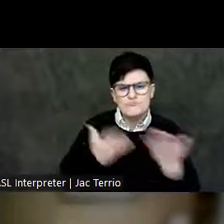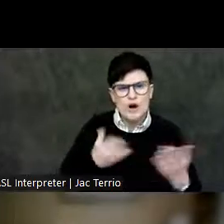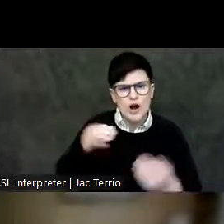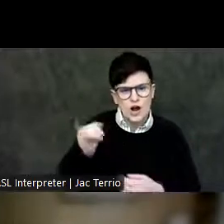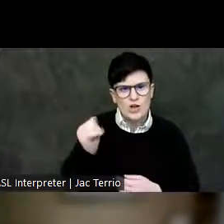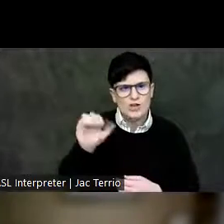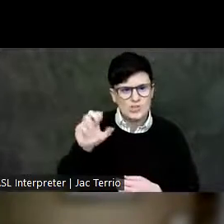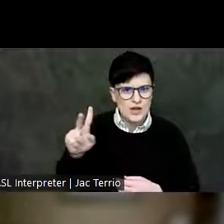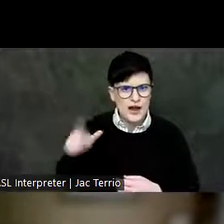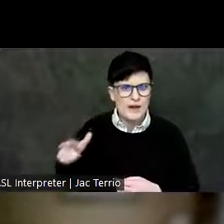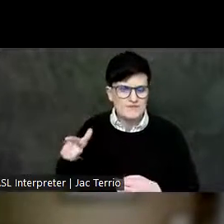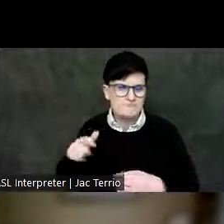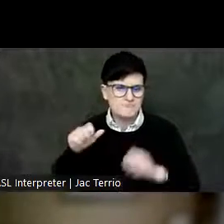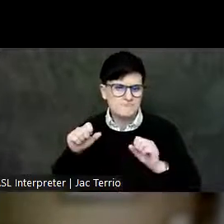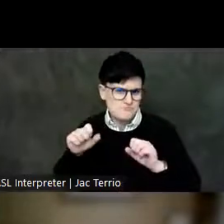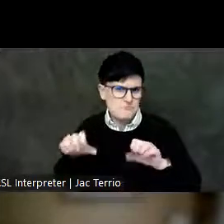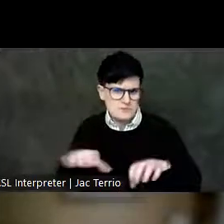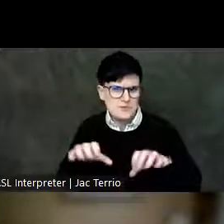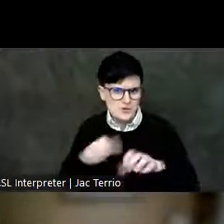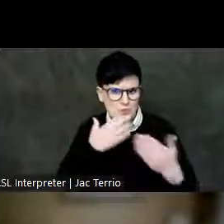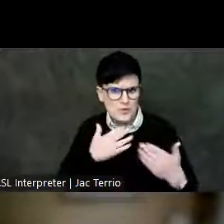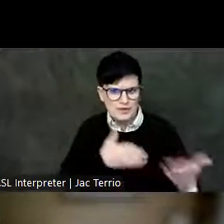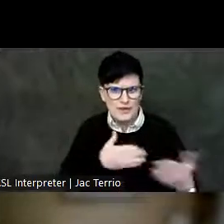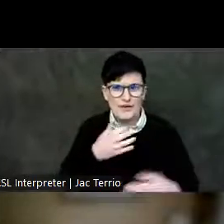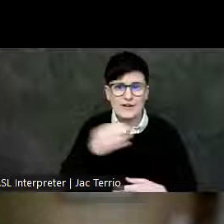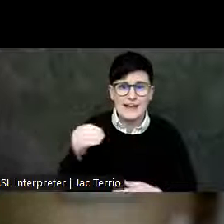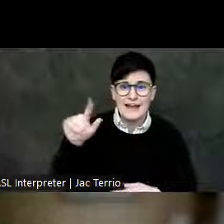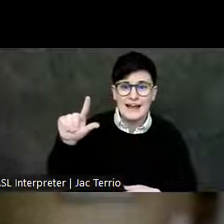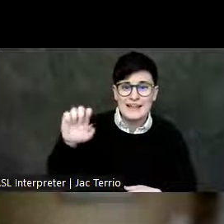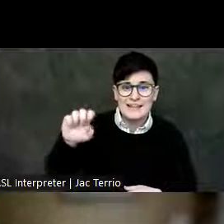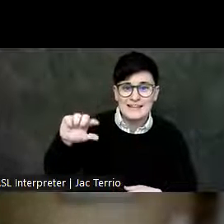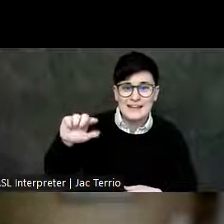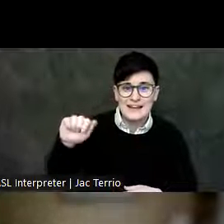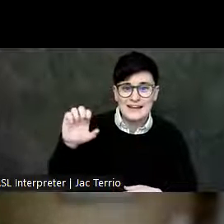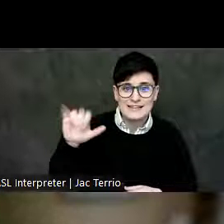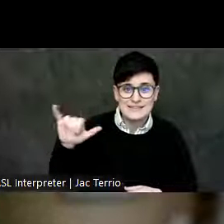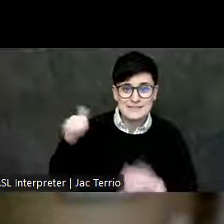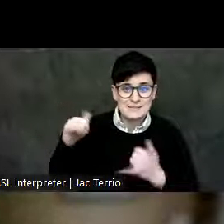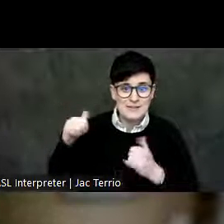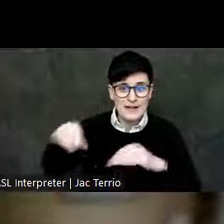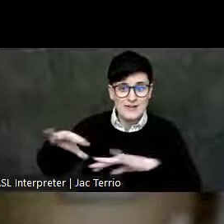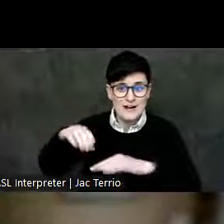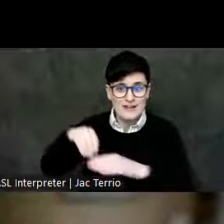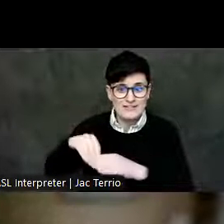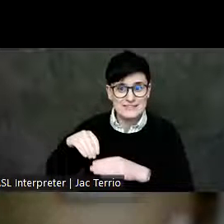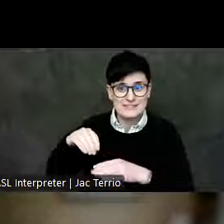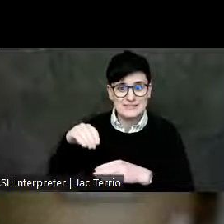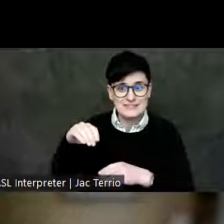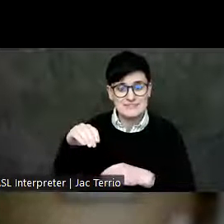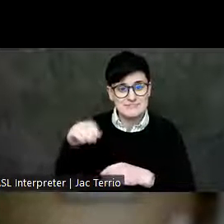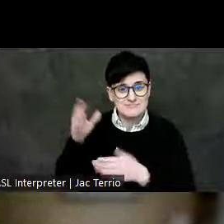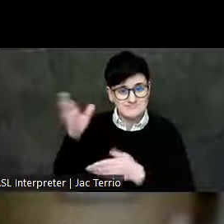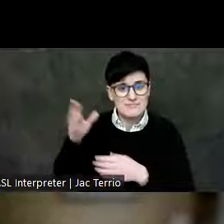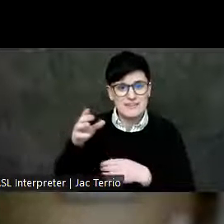Legacy Playground in Nashua is a handicap accessible playground. I think there's another one up like